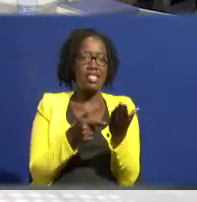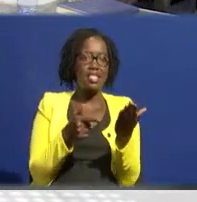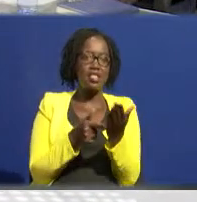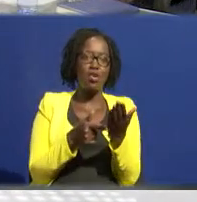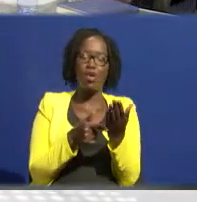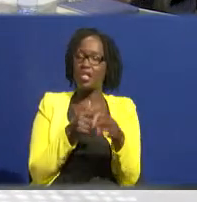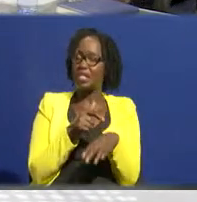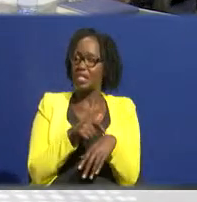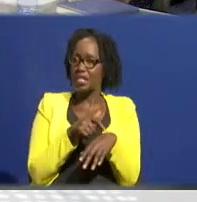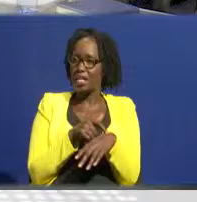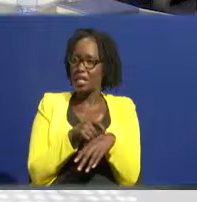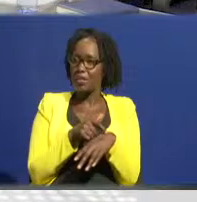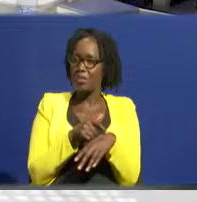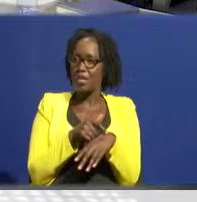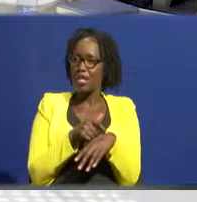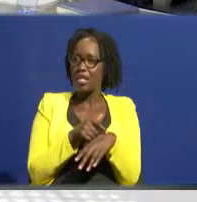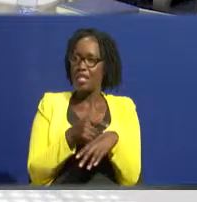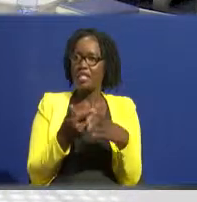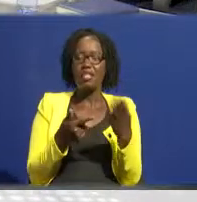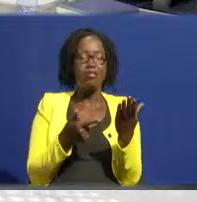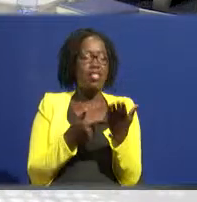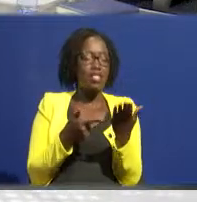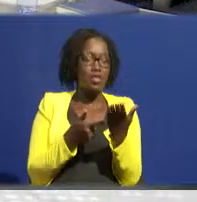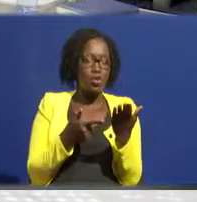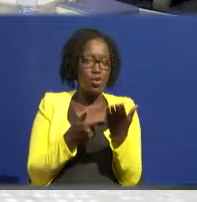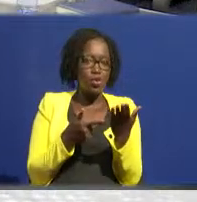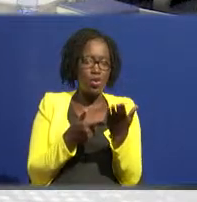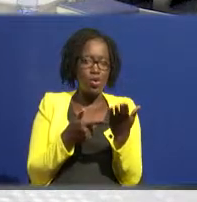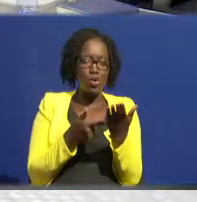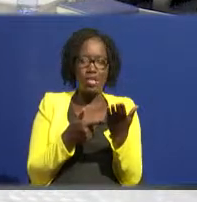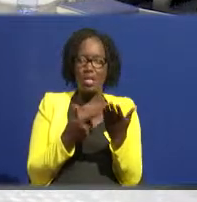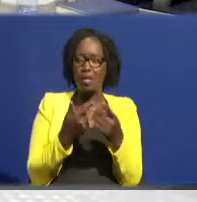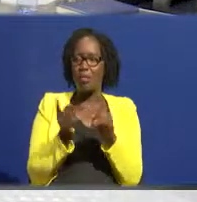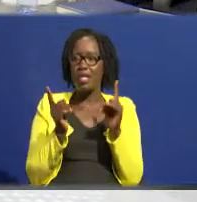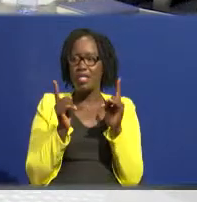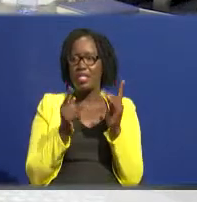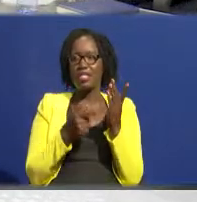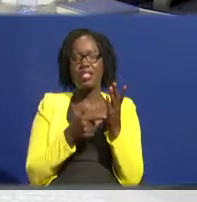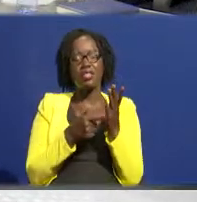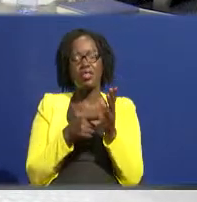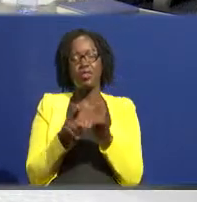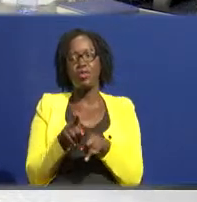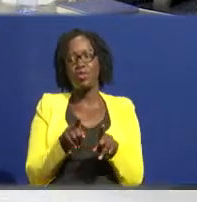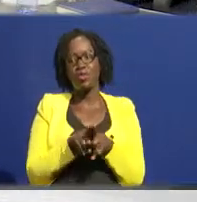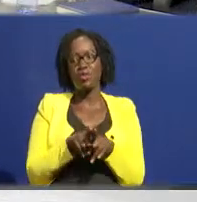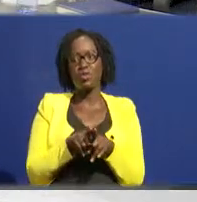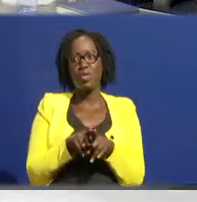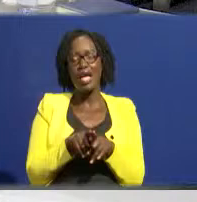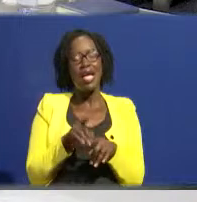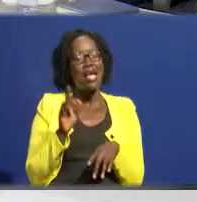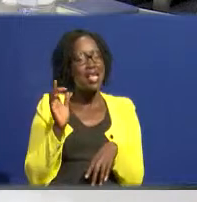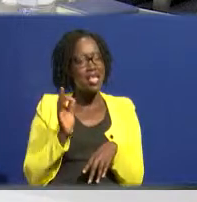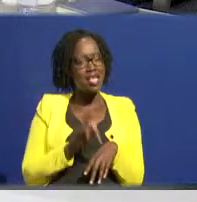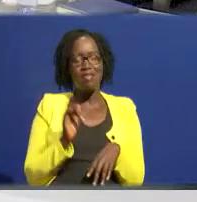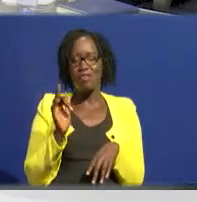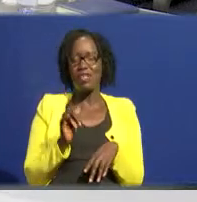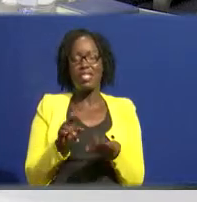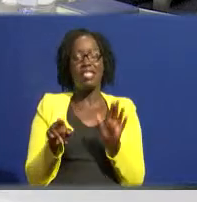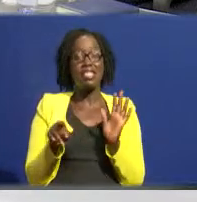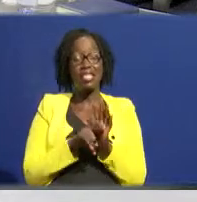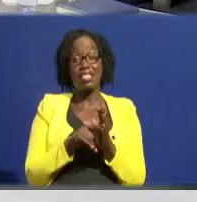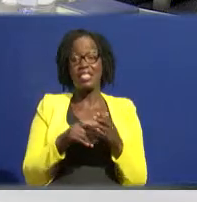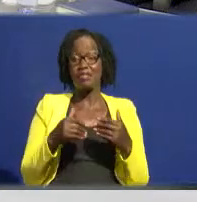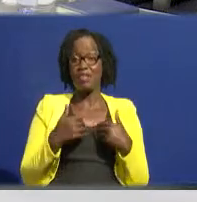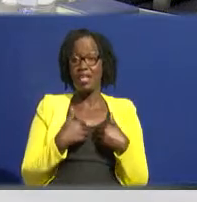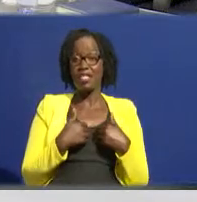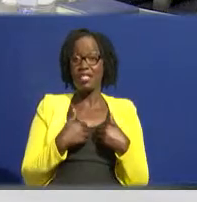era, where the gizmos, the tech, the technology. And unfortunately, that technology is also has its downside as well,